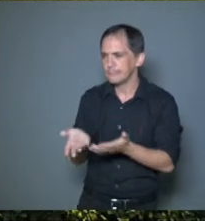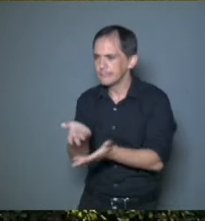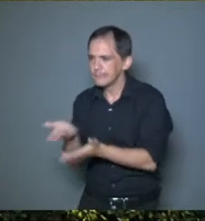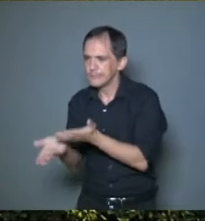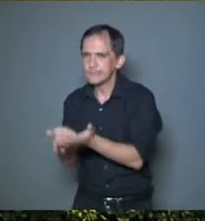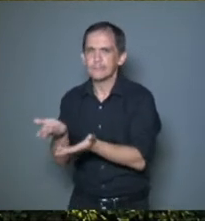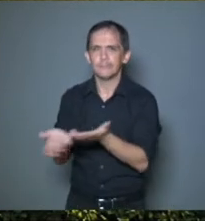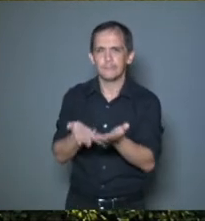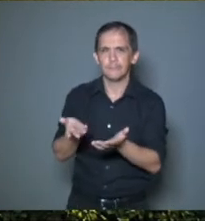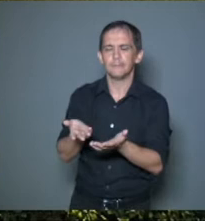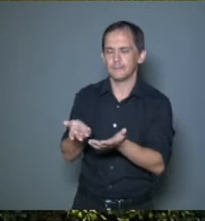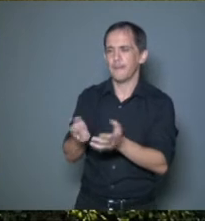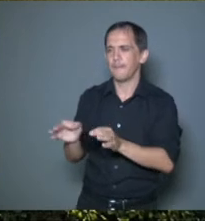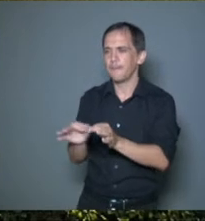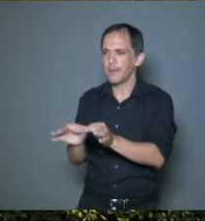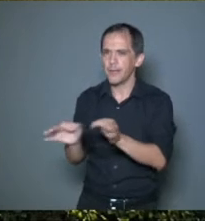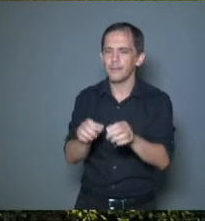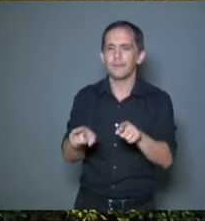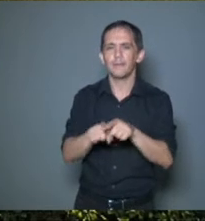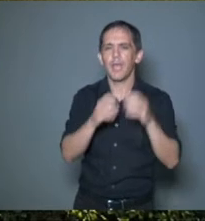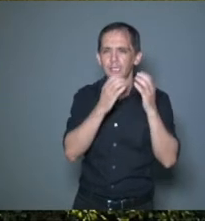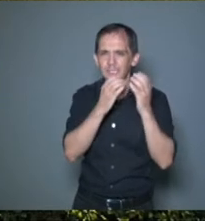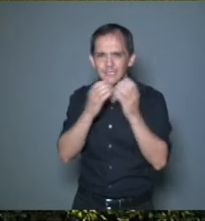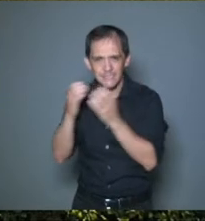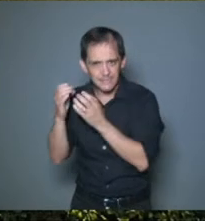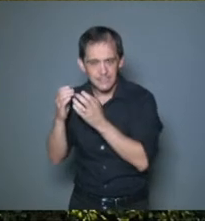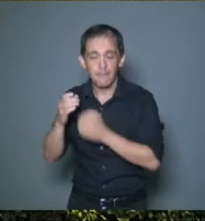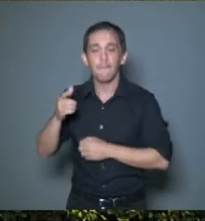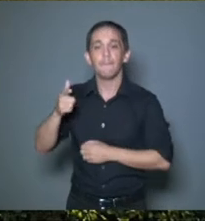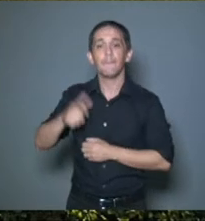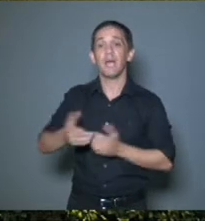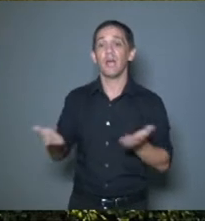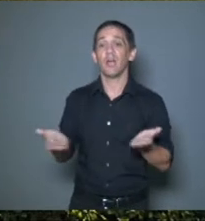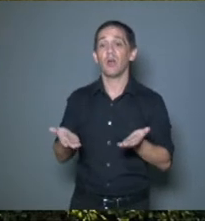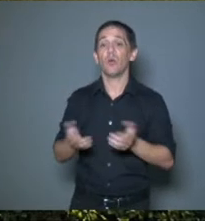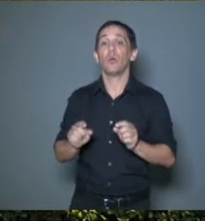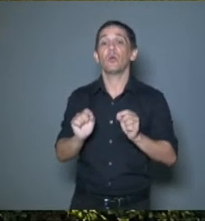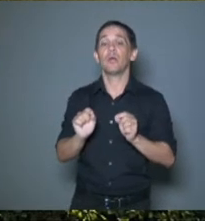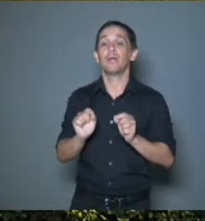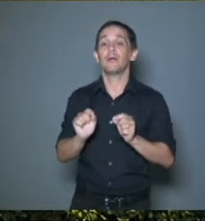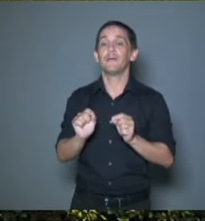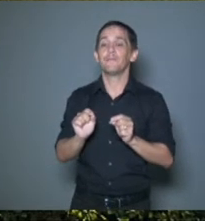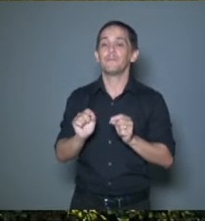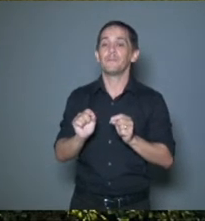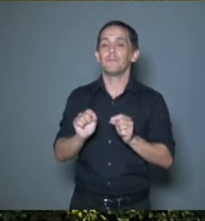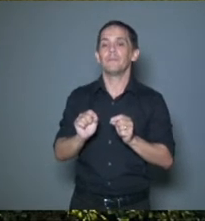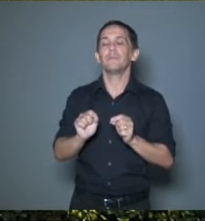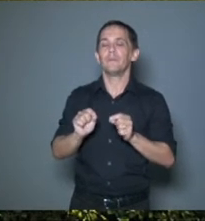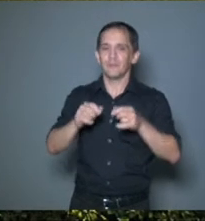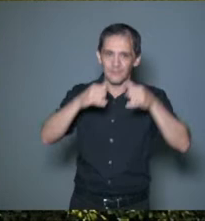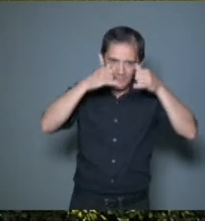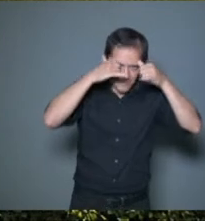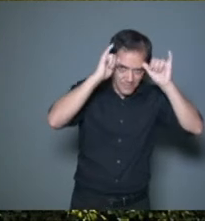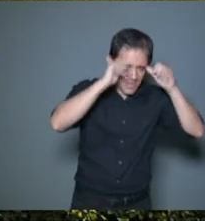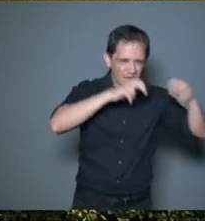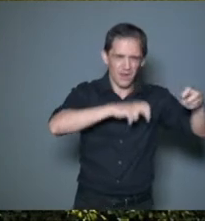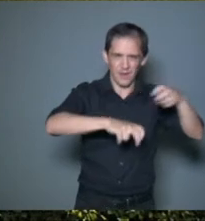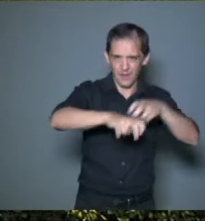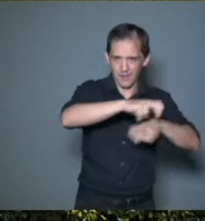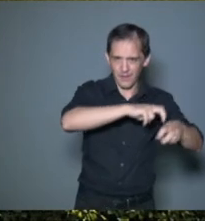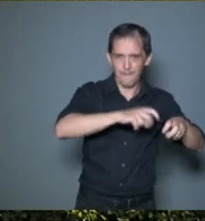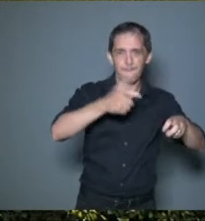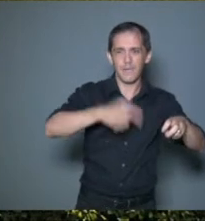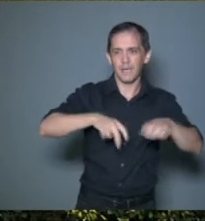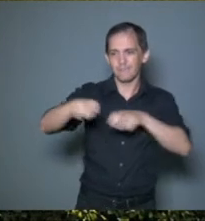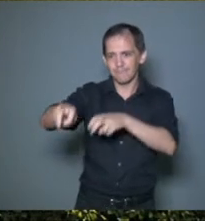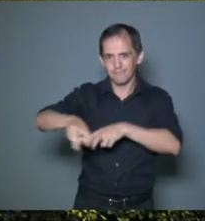soybeans and then cotton and corn. And we are now entering more strongly in